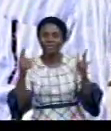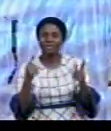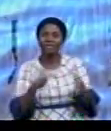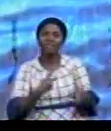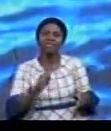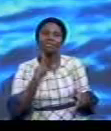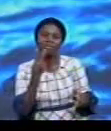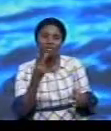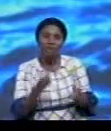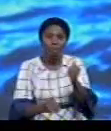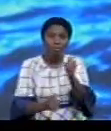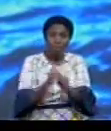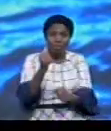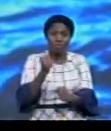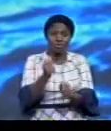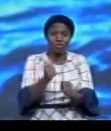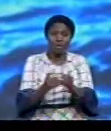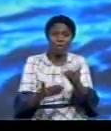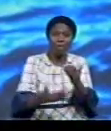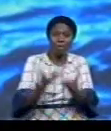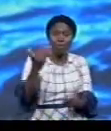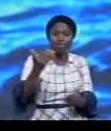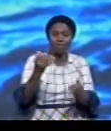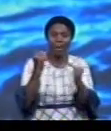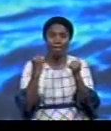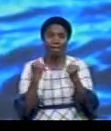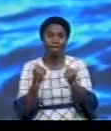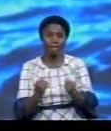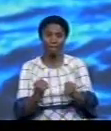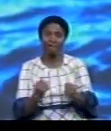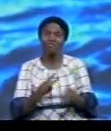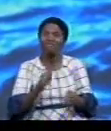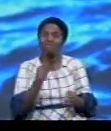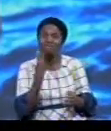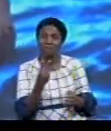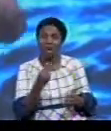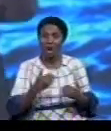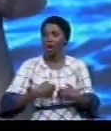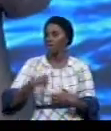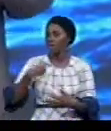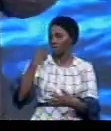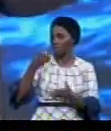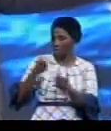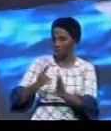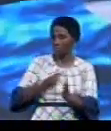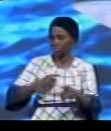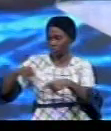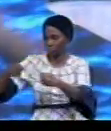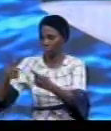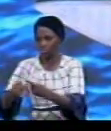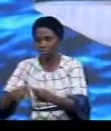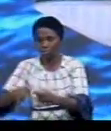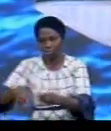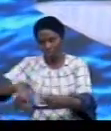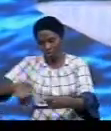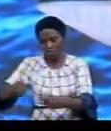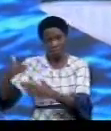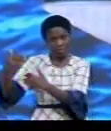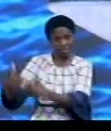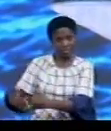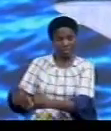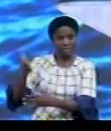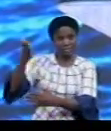powerful voice had said, let us go to the other side. Now we can go to